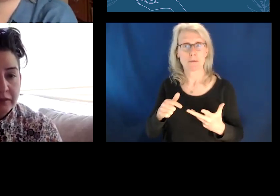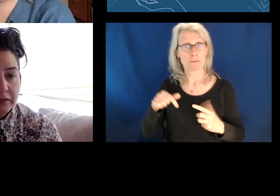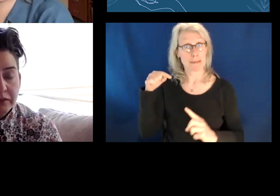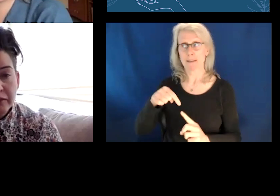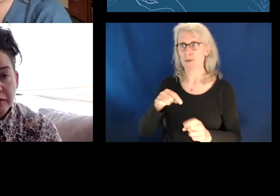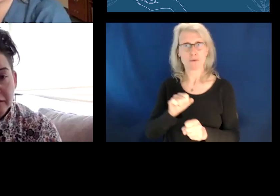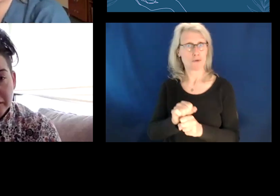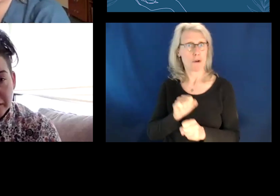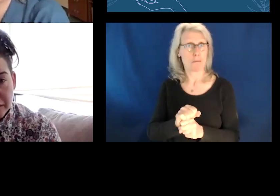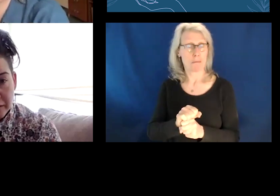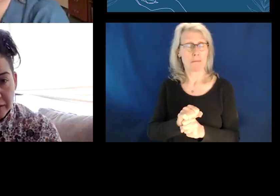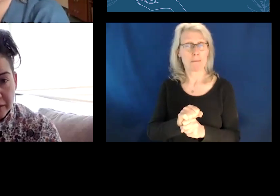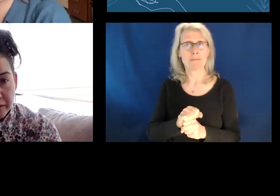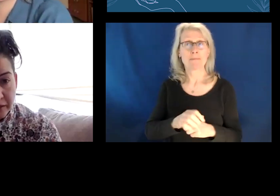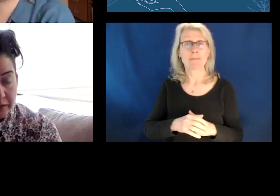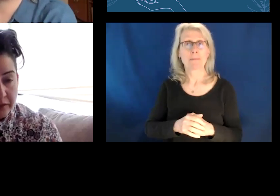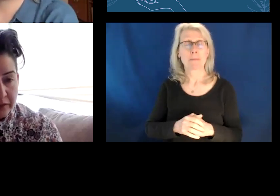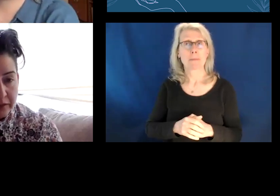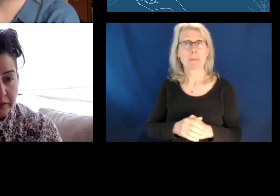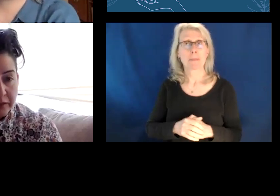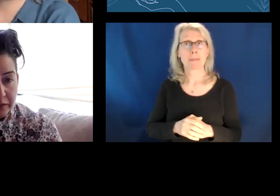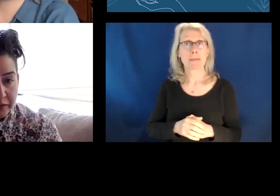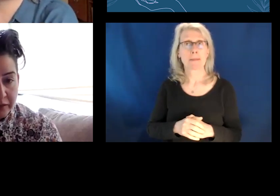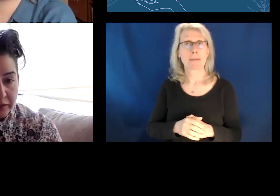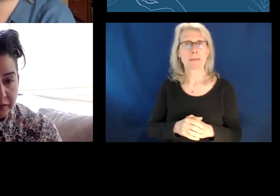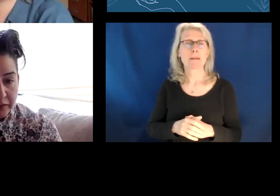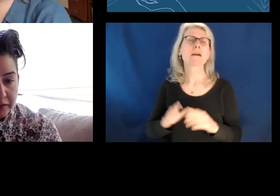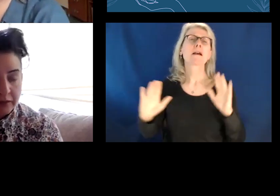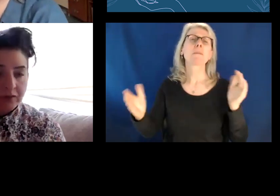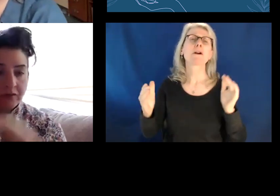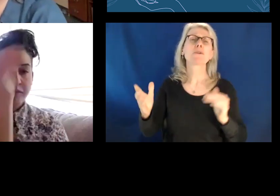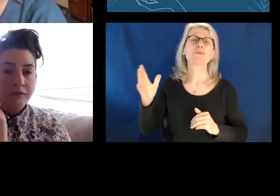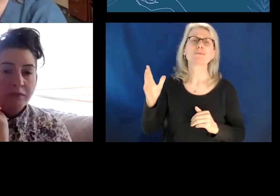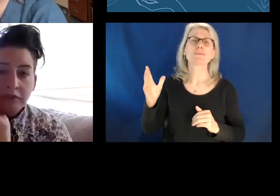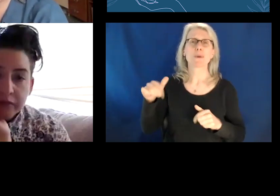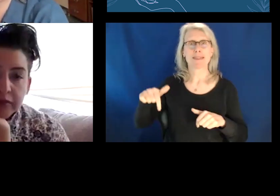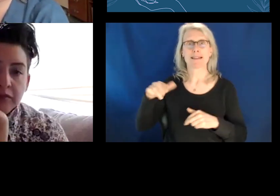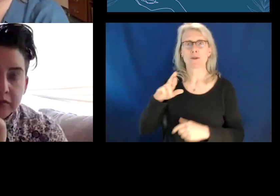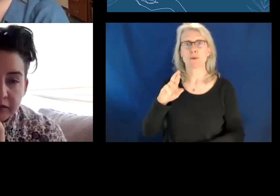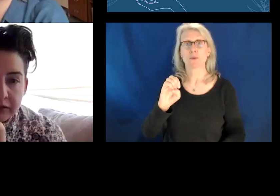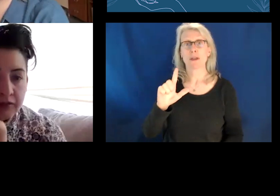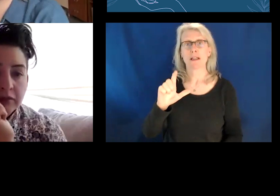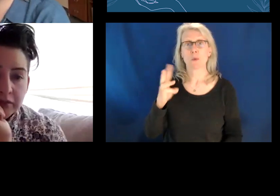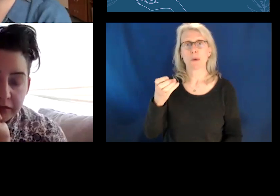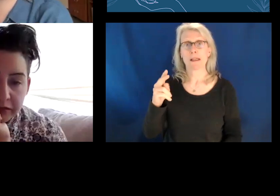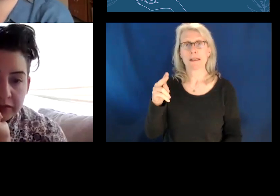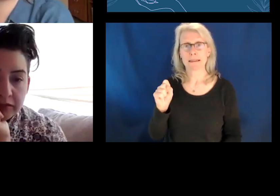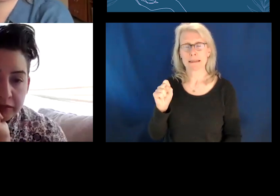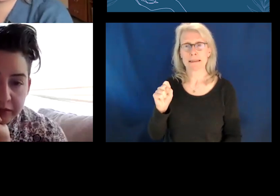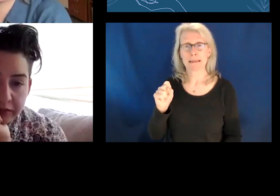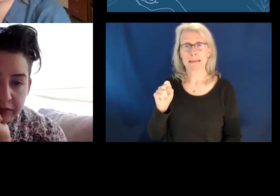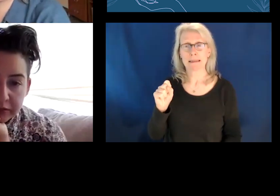as sort of like, particularly earlier in my work with this company when I was kind of by myself, where it was just me.